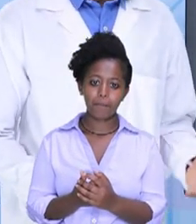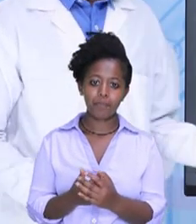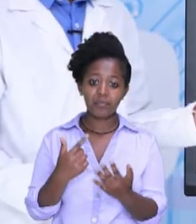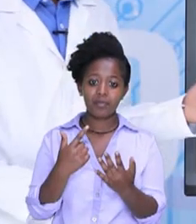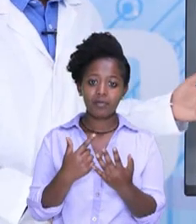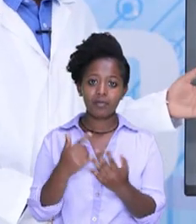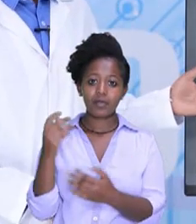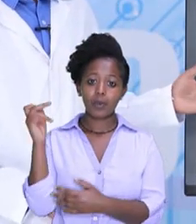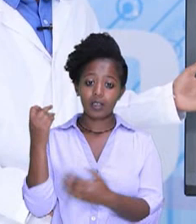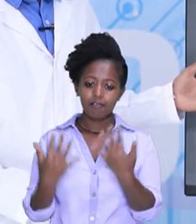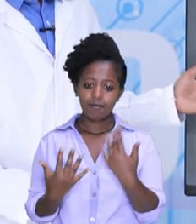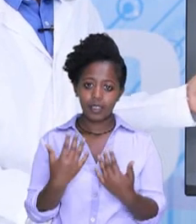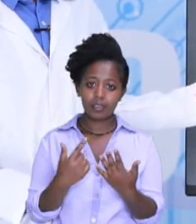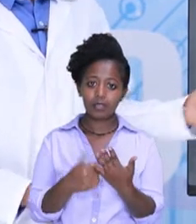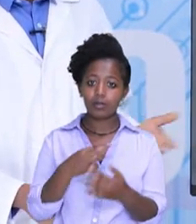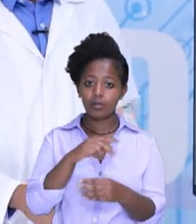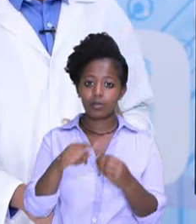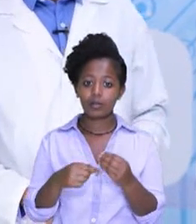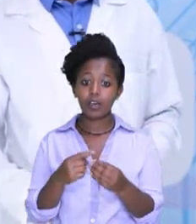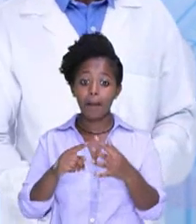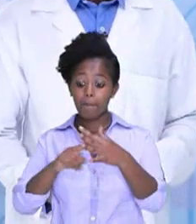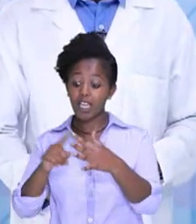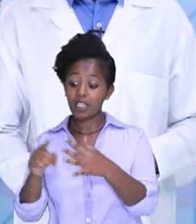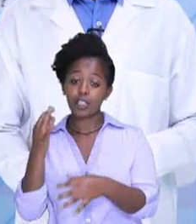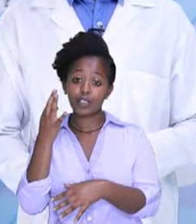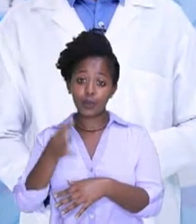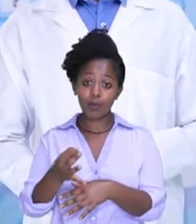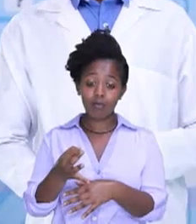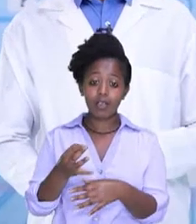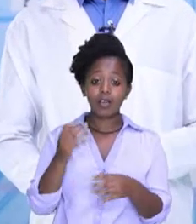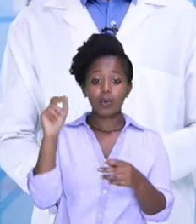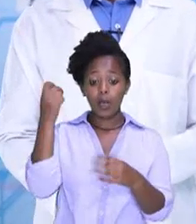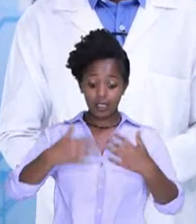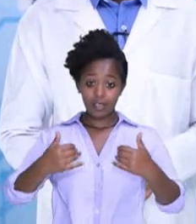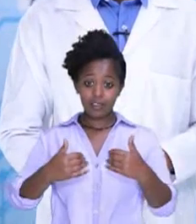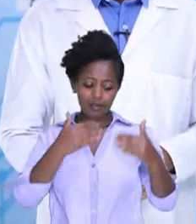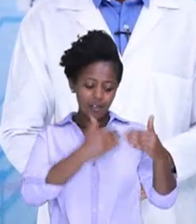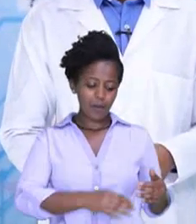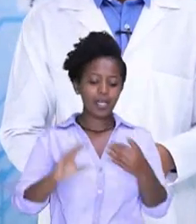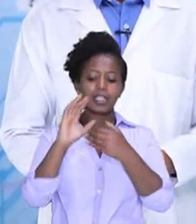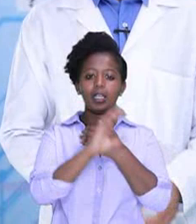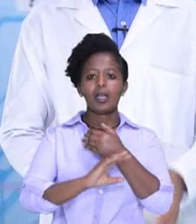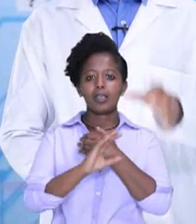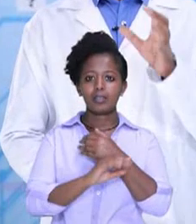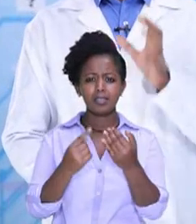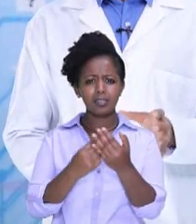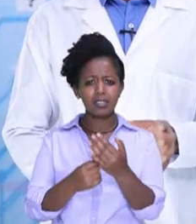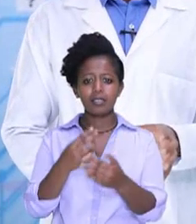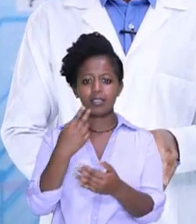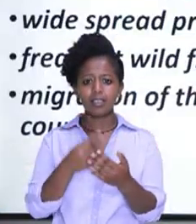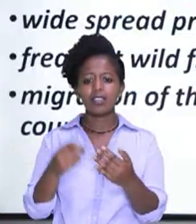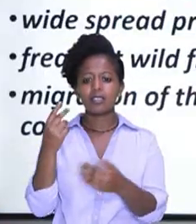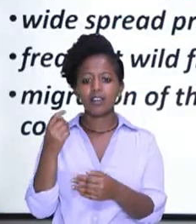There is also a migration of wild animals to the neighboring countries. This is for